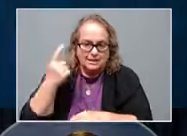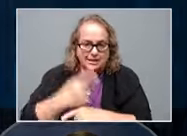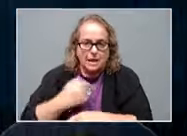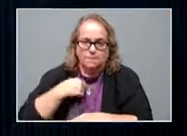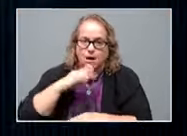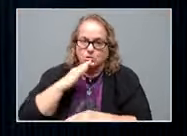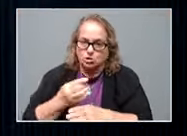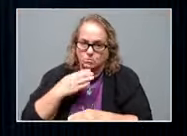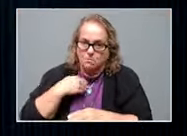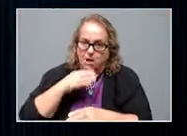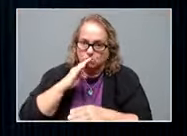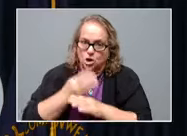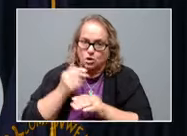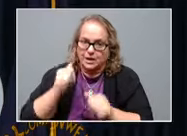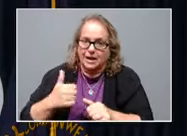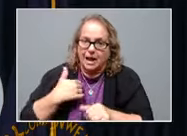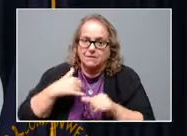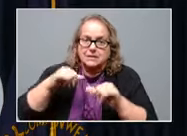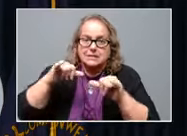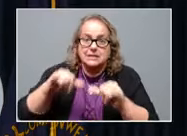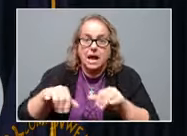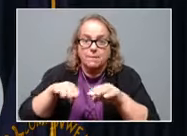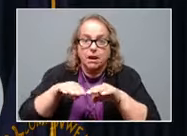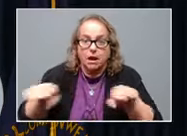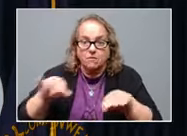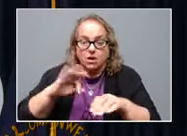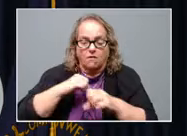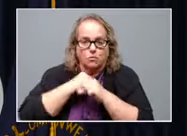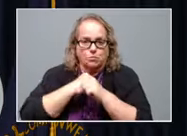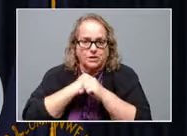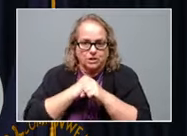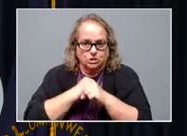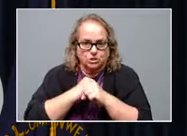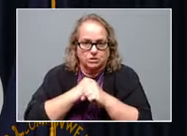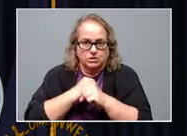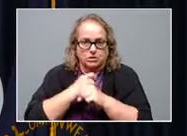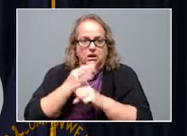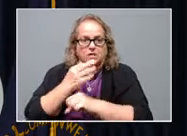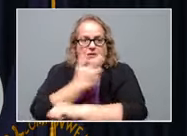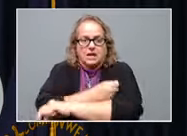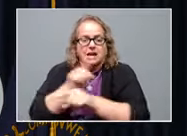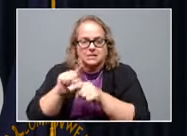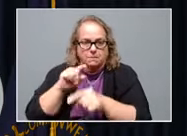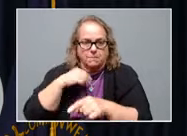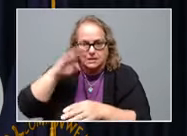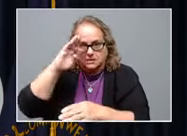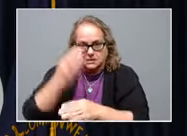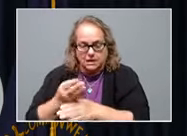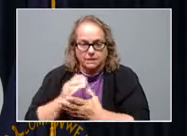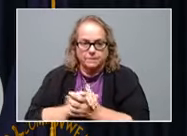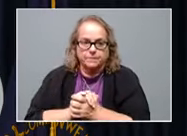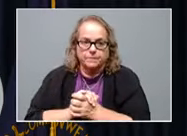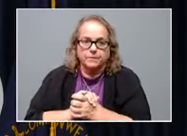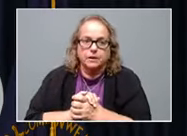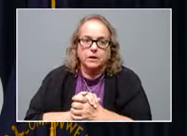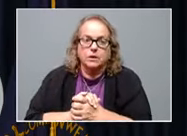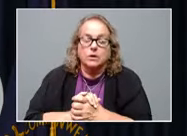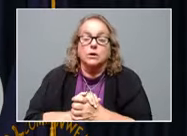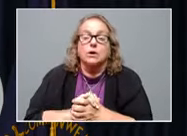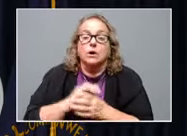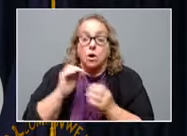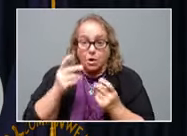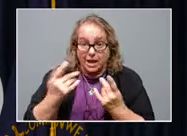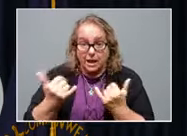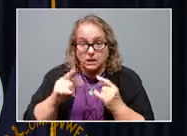same level of vaccine protection as my son. All right, let's talk about testing